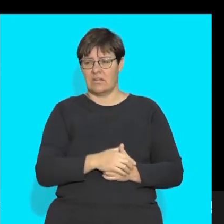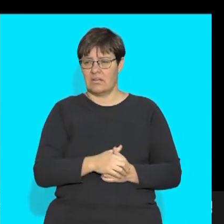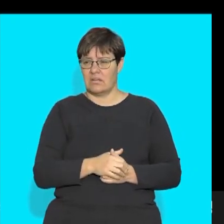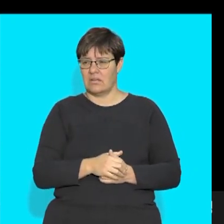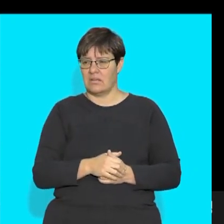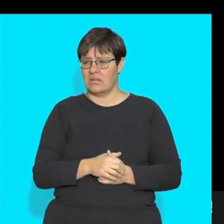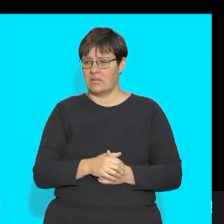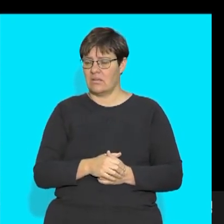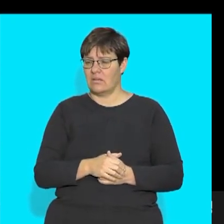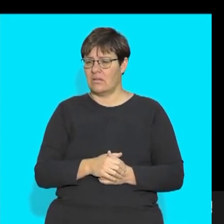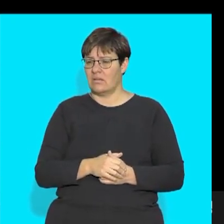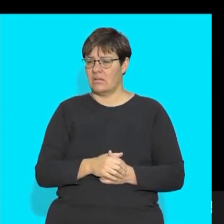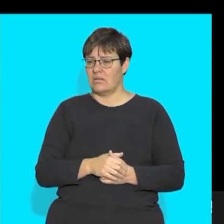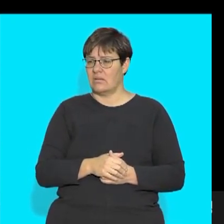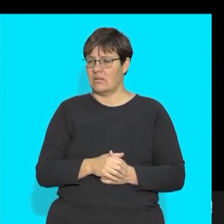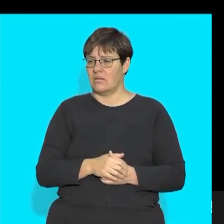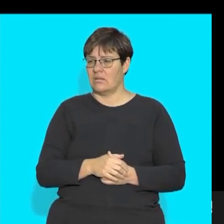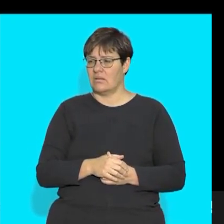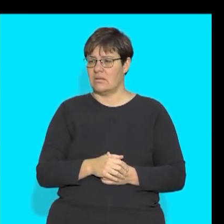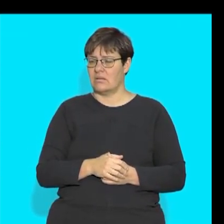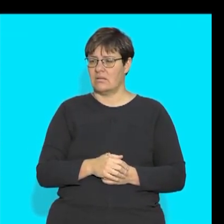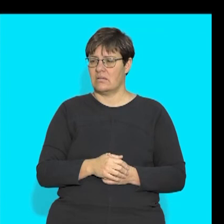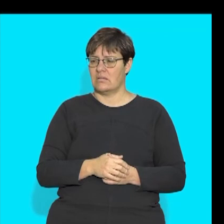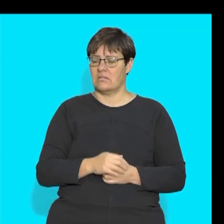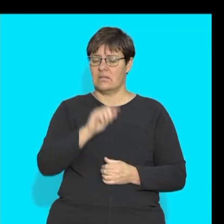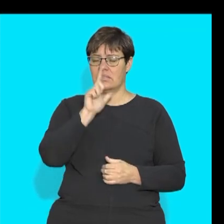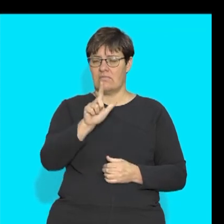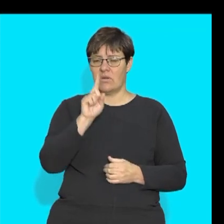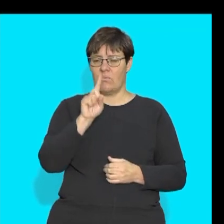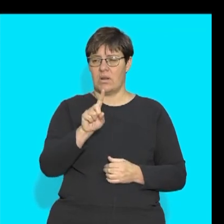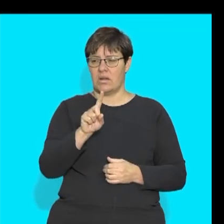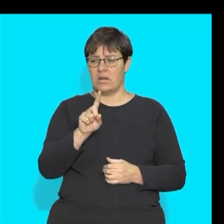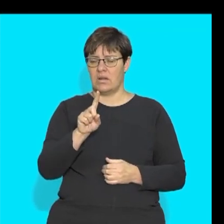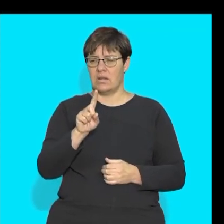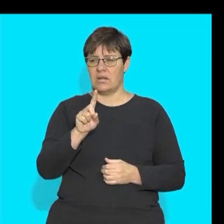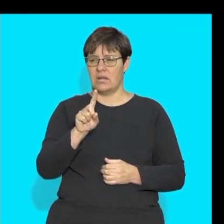713827. Oh, that's a big number to remember. 713827.